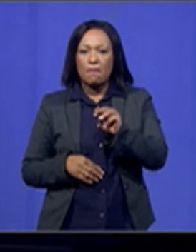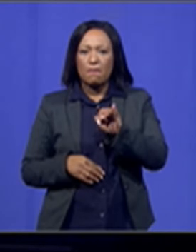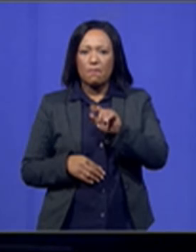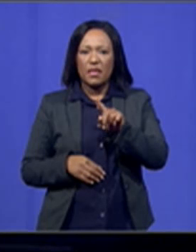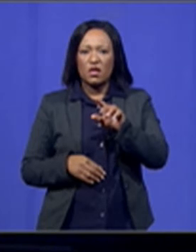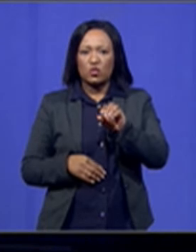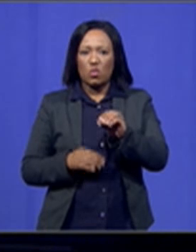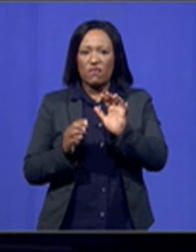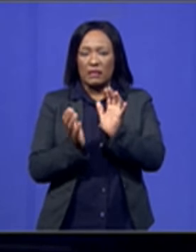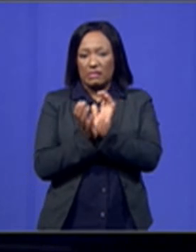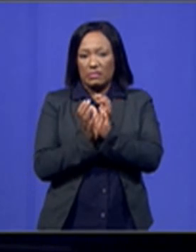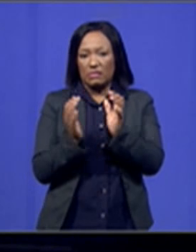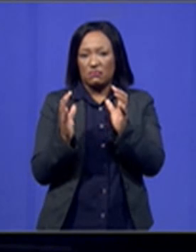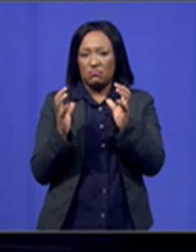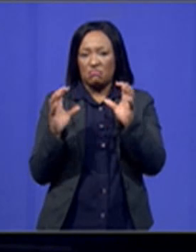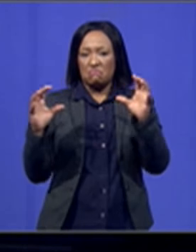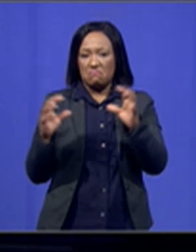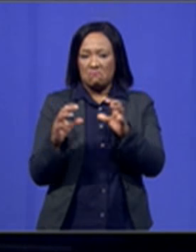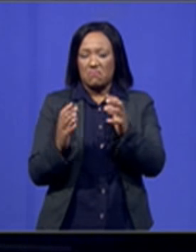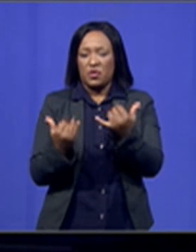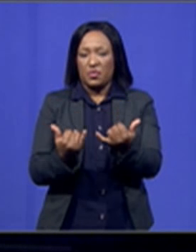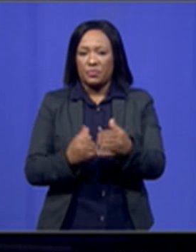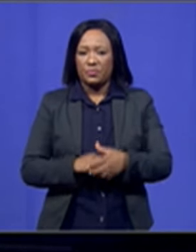ka mokgwa wa dikgokahanyo.